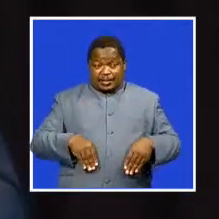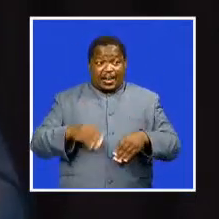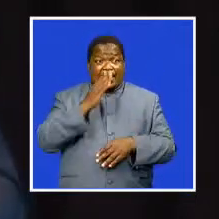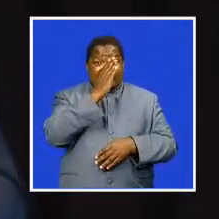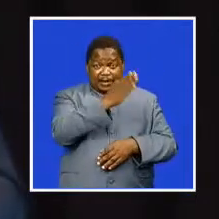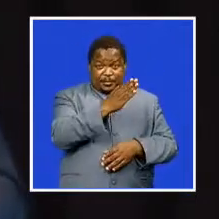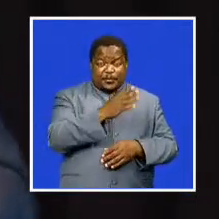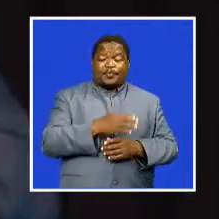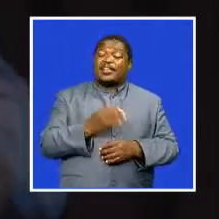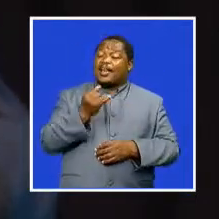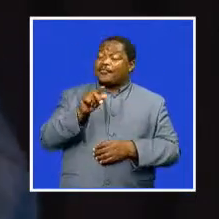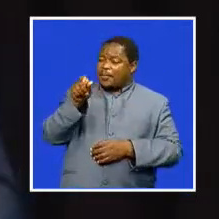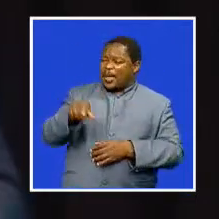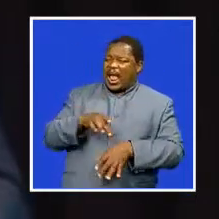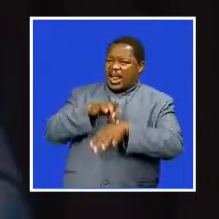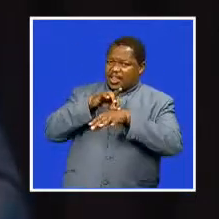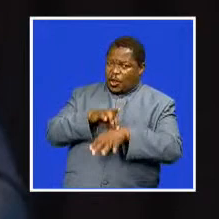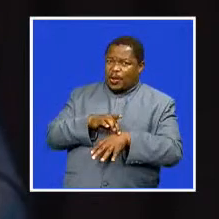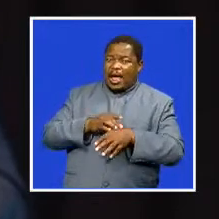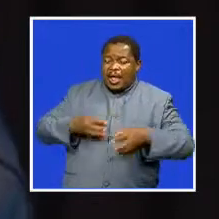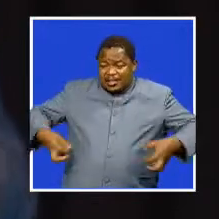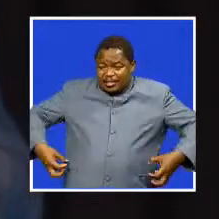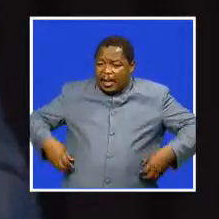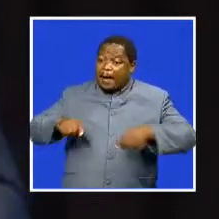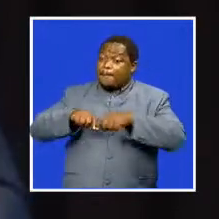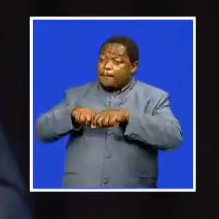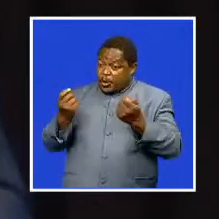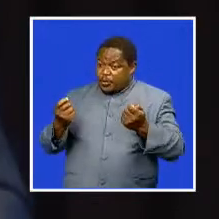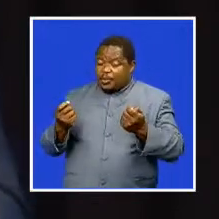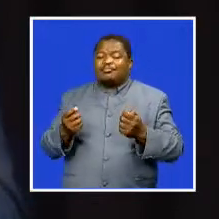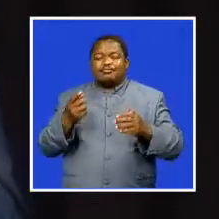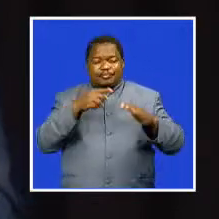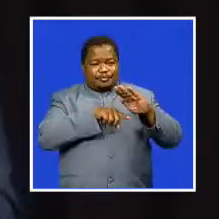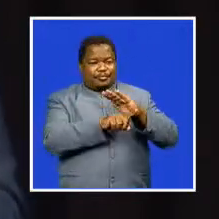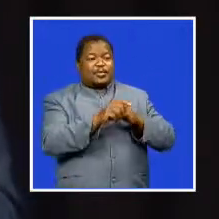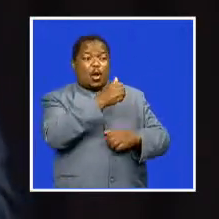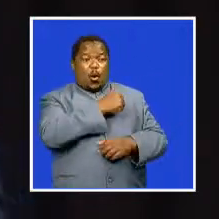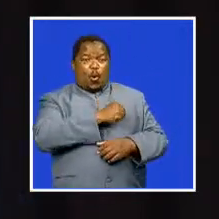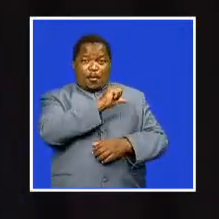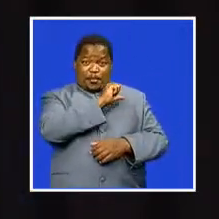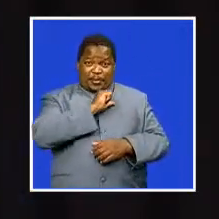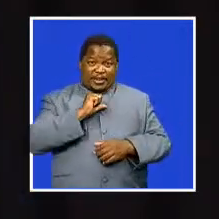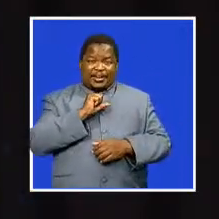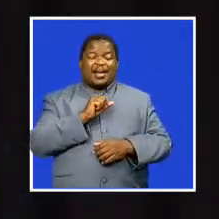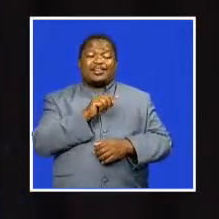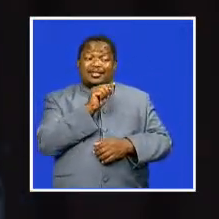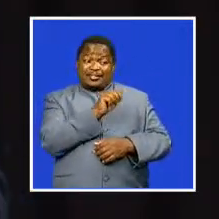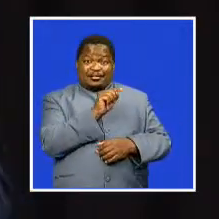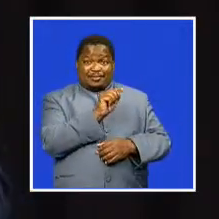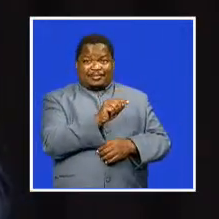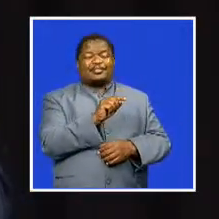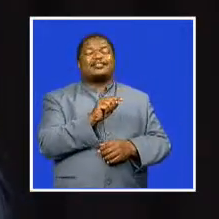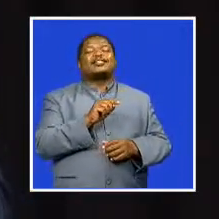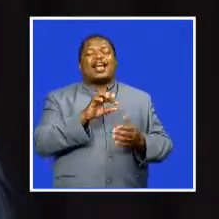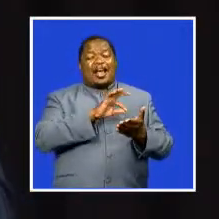eksitakala sekuyanza lokhu bekunene bathi kwanziswa ukuthi kwanza umkhuhlane